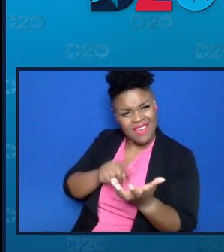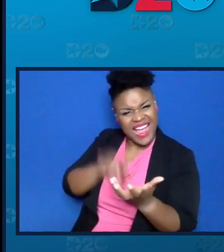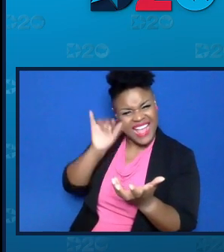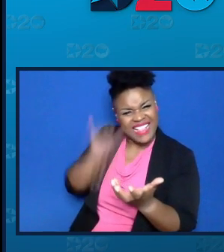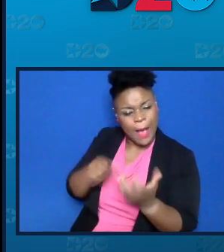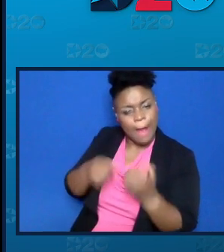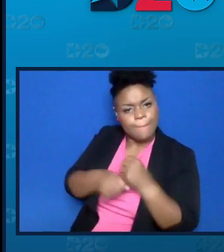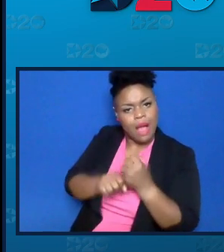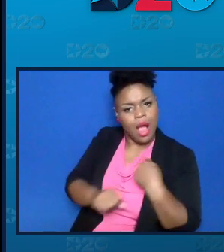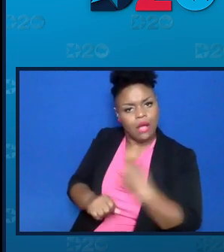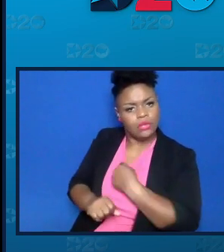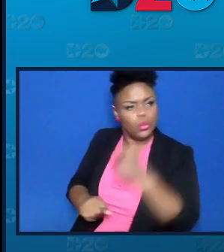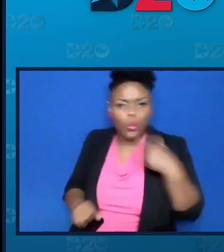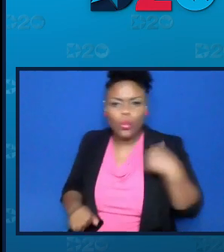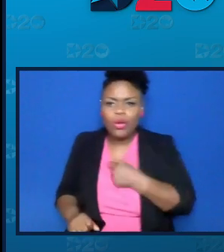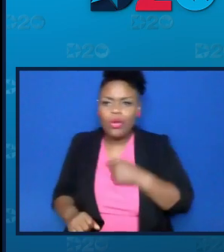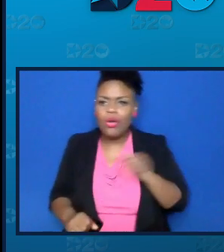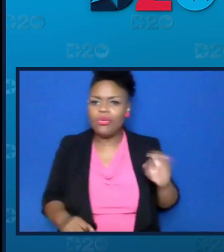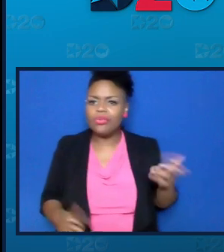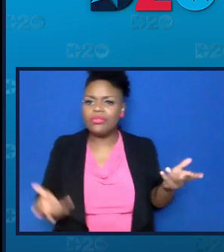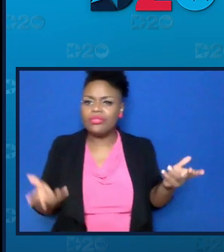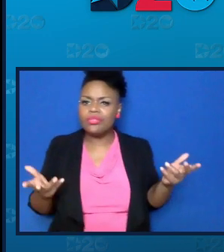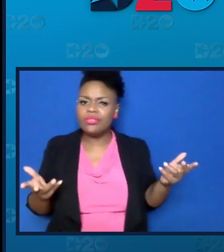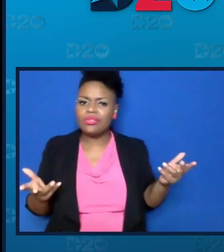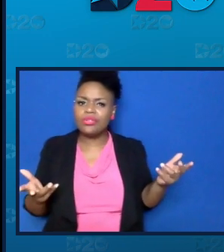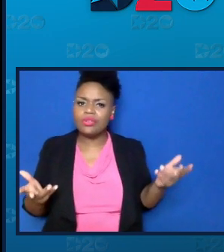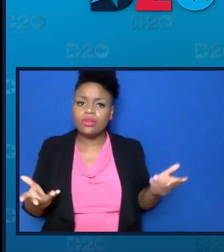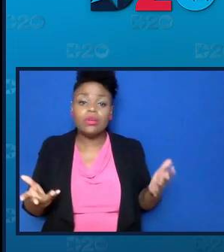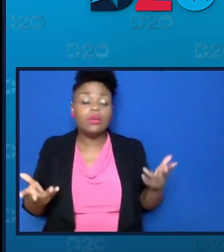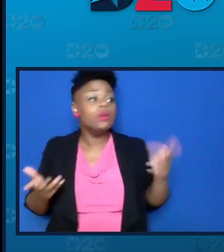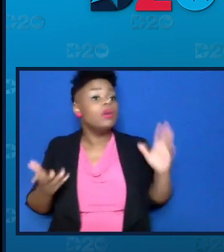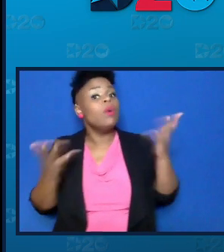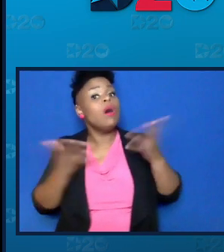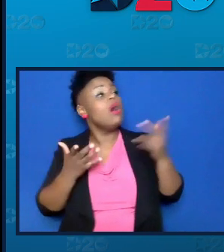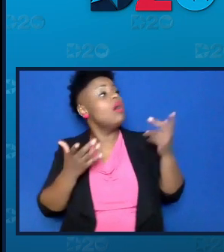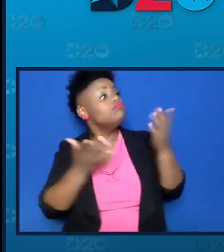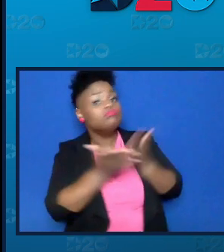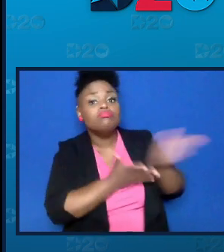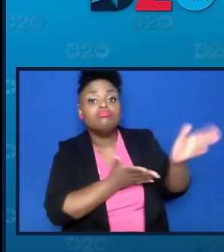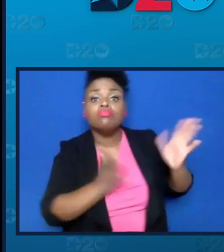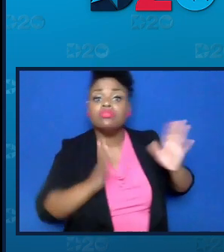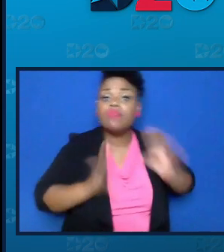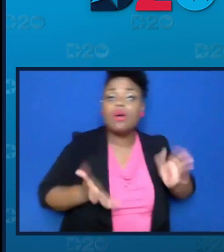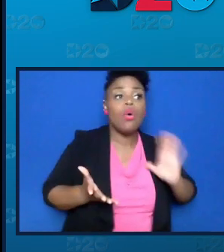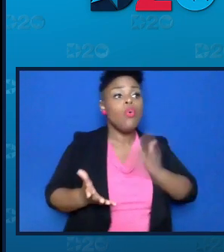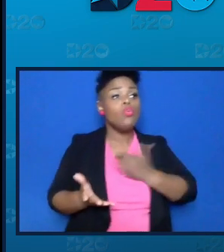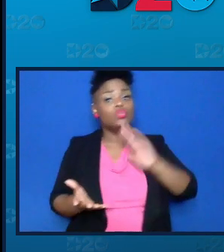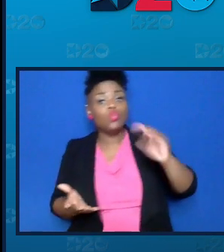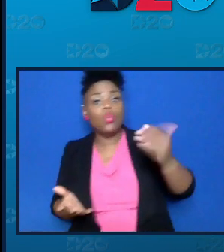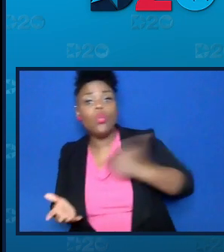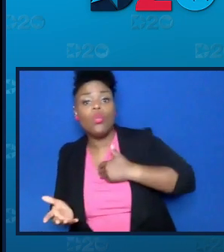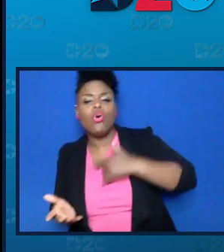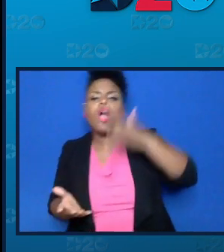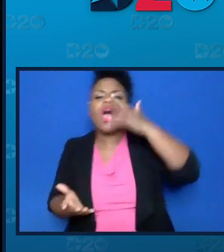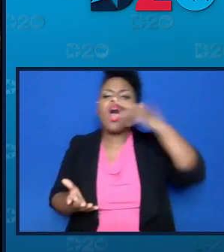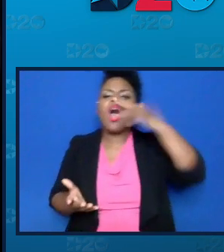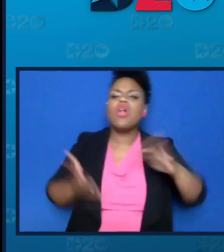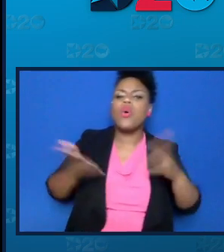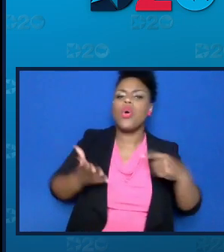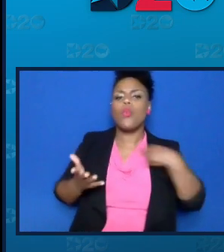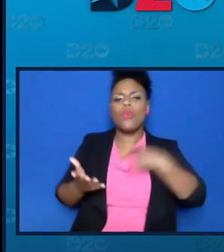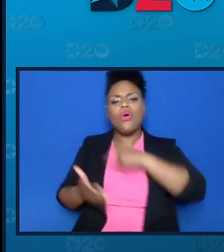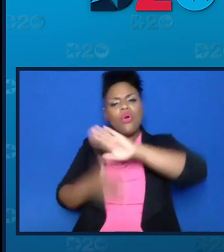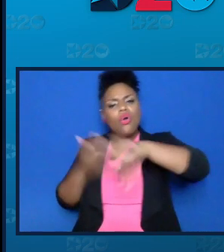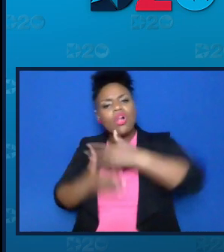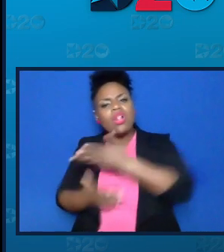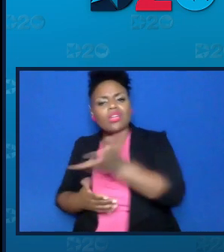us. In its finest hours, America's soul has been animated by the proposition that we are all created equal, and